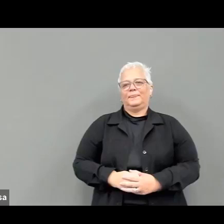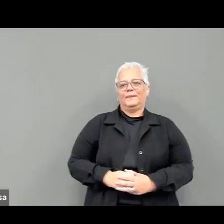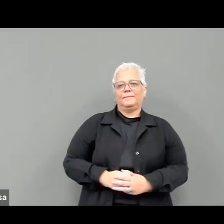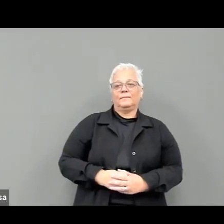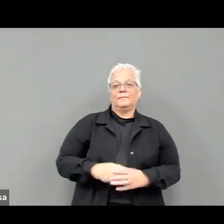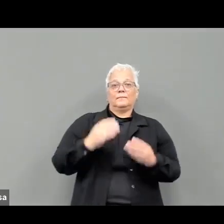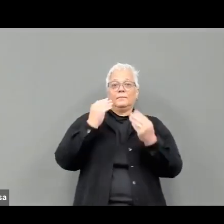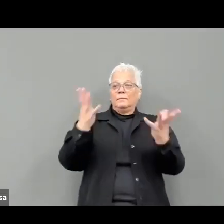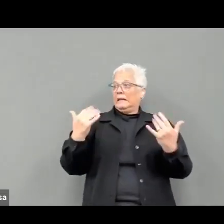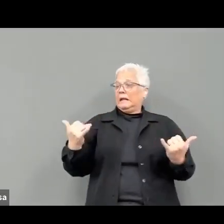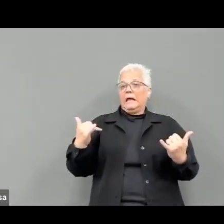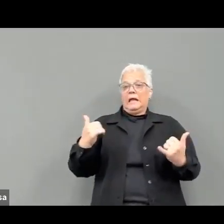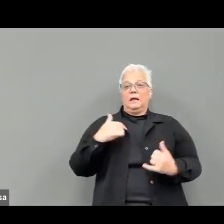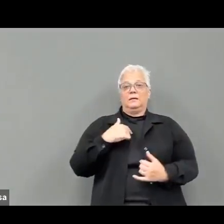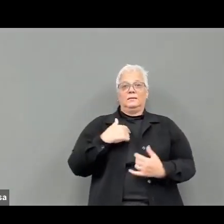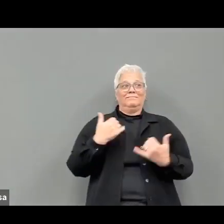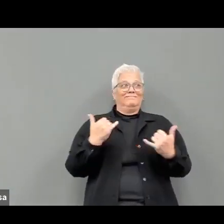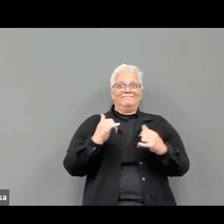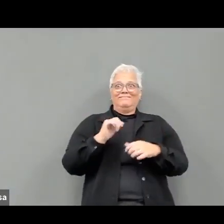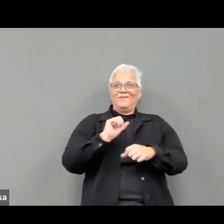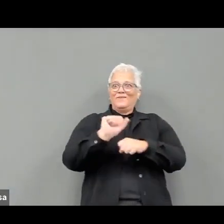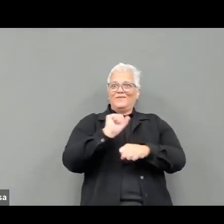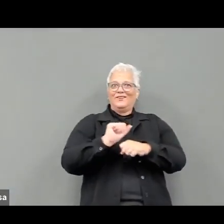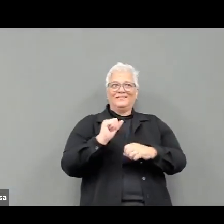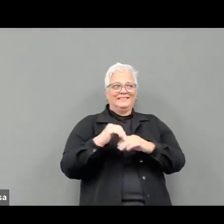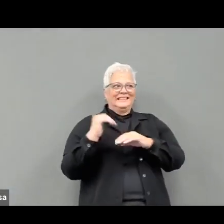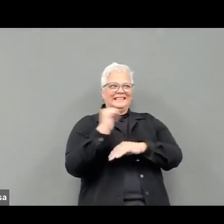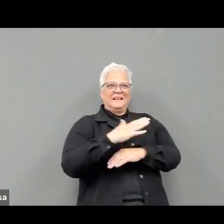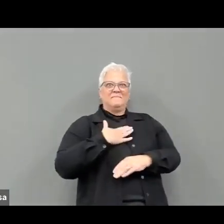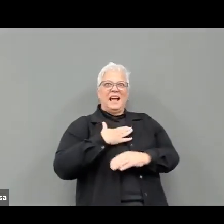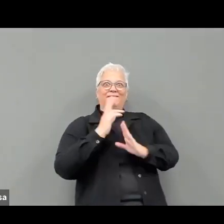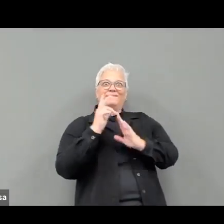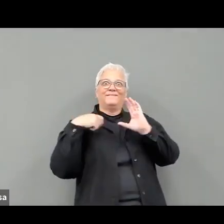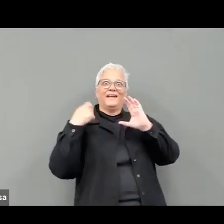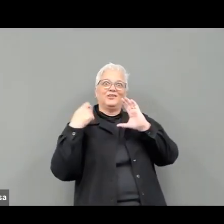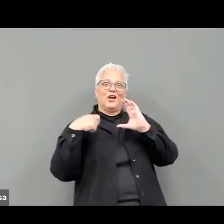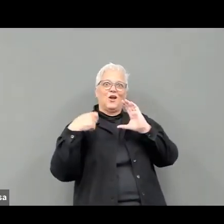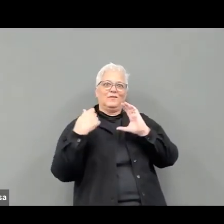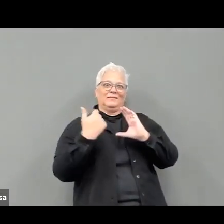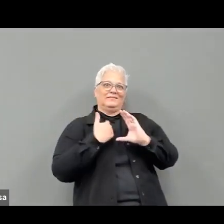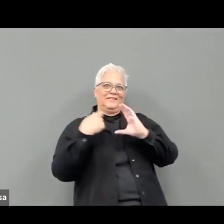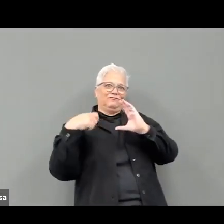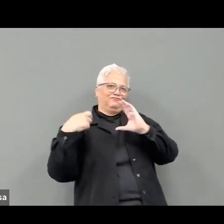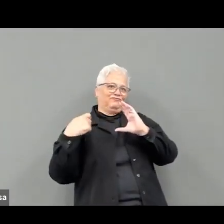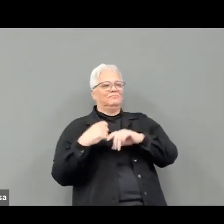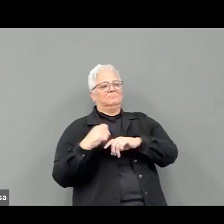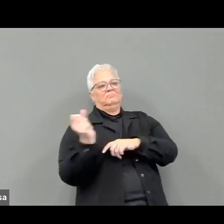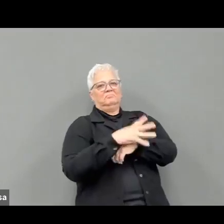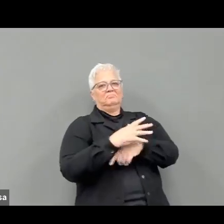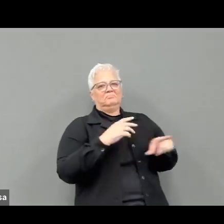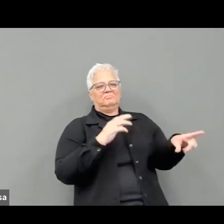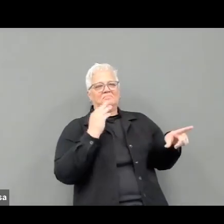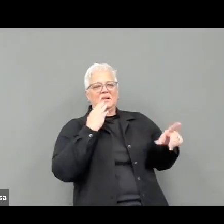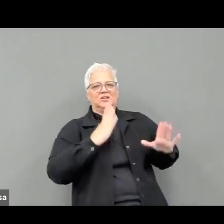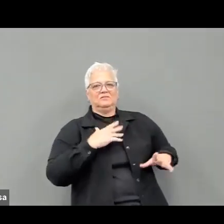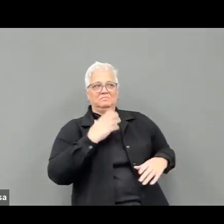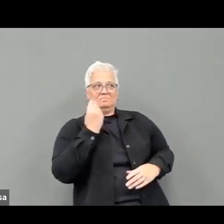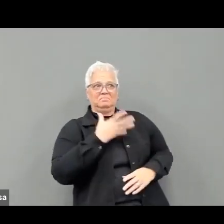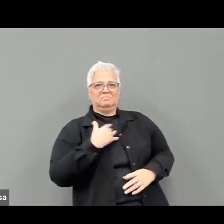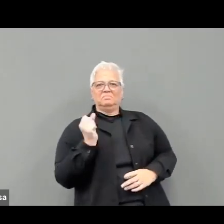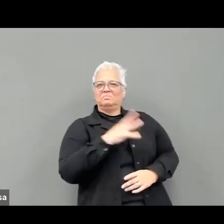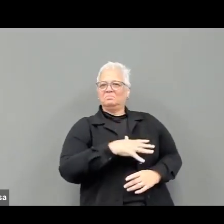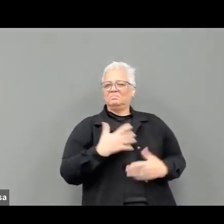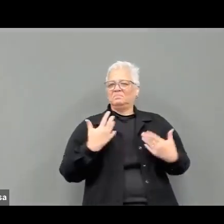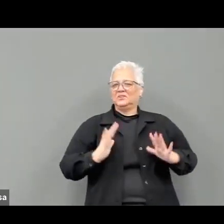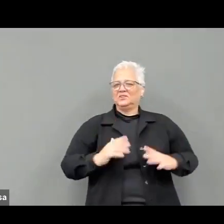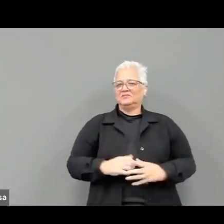one of those videos. And it is such a great idea. So again, you come up with some wonderful ideas, because we